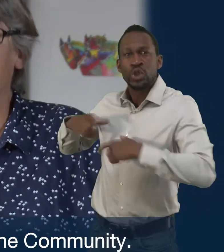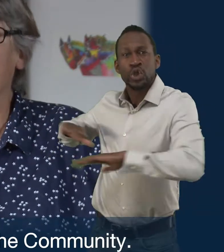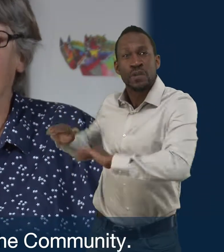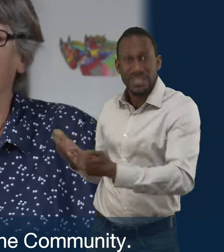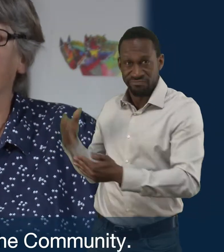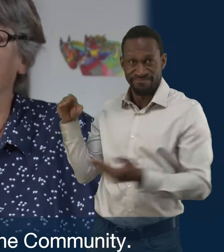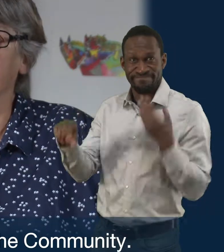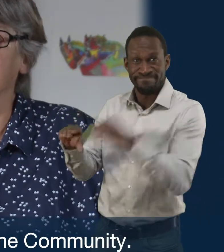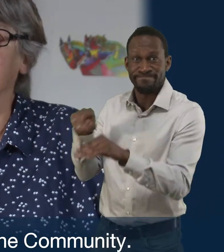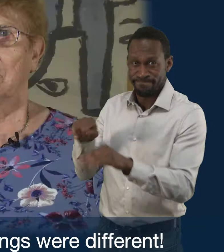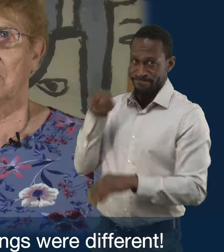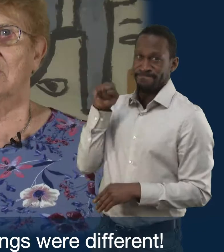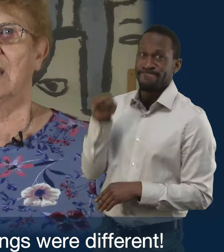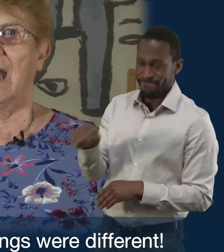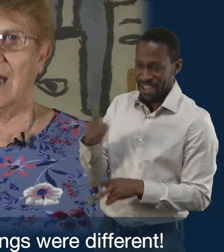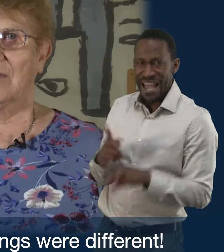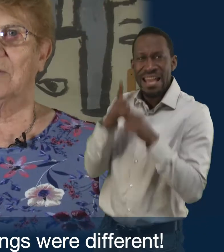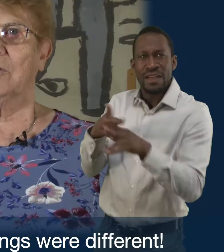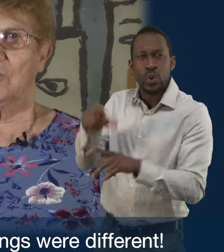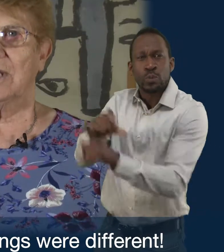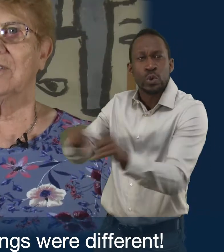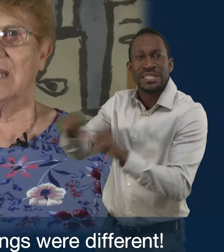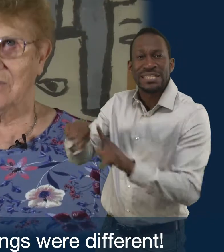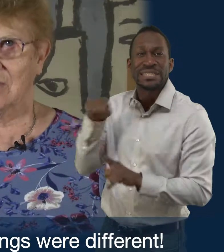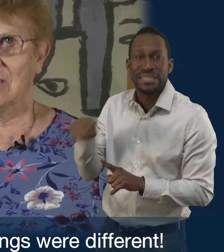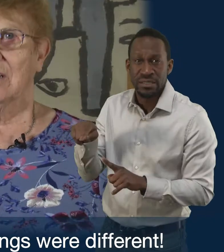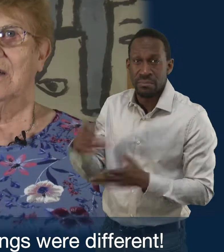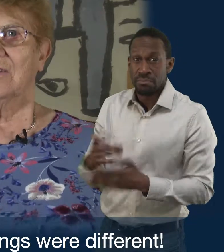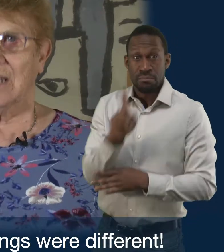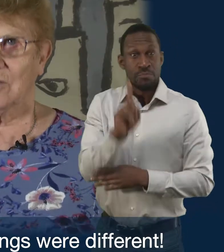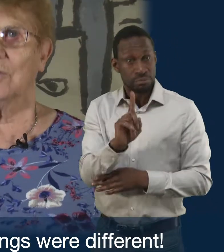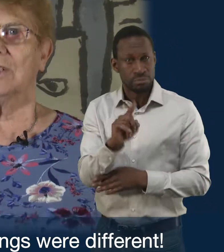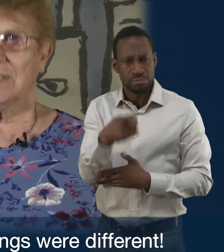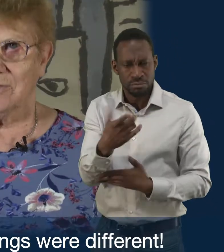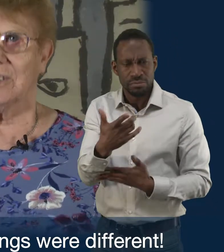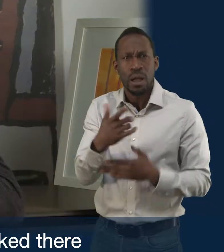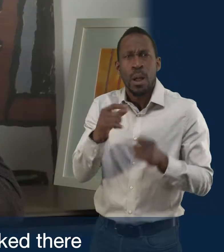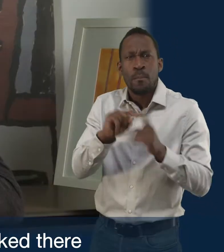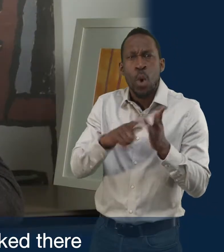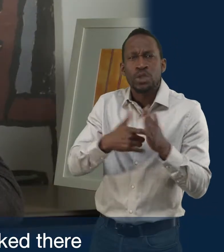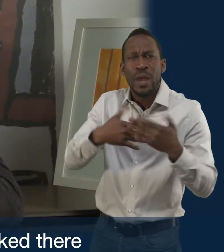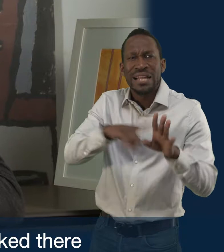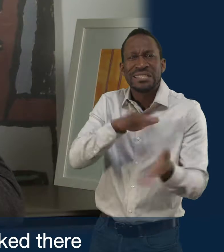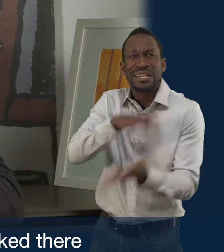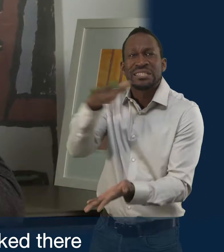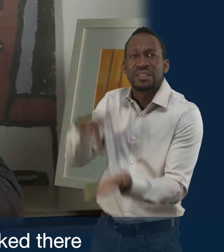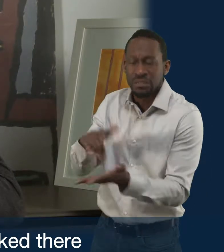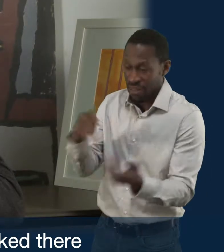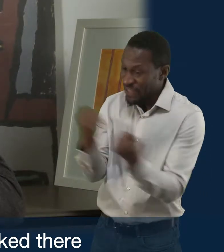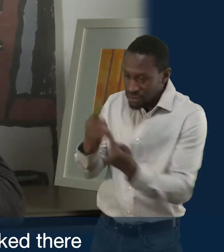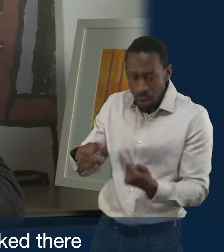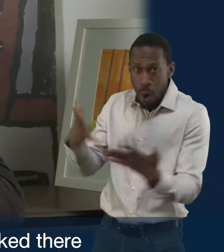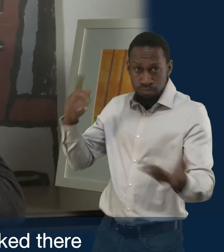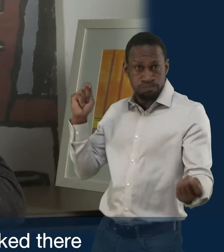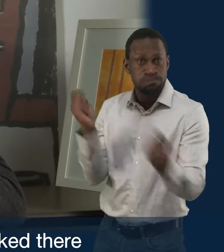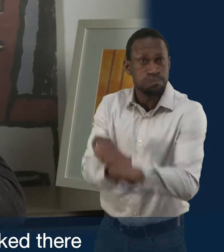it was about care in the community. But at the Portway Centre, things were different. The people that worked